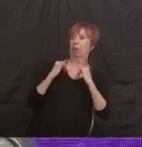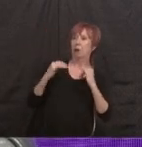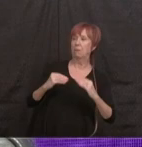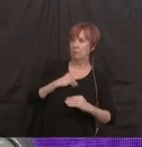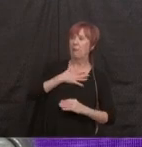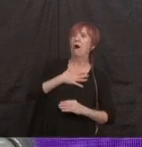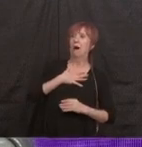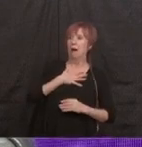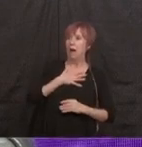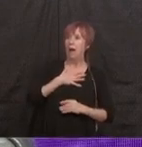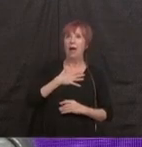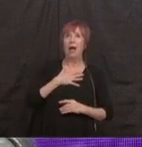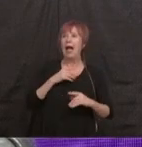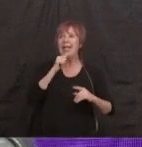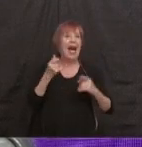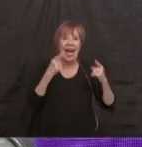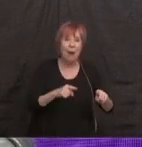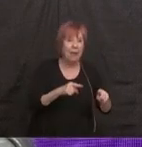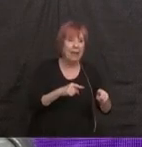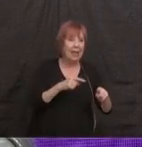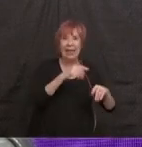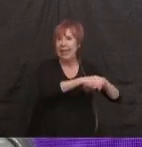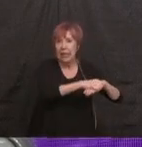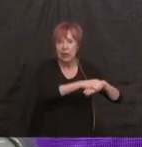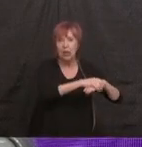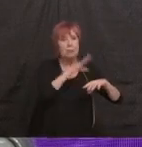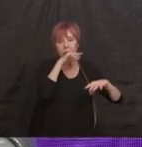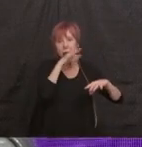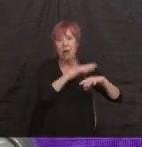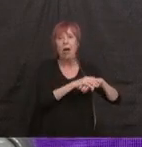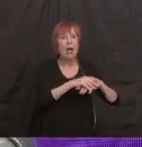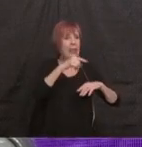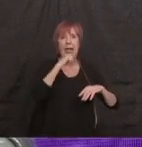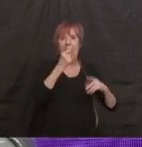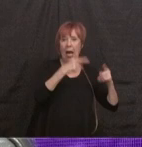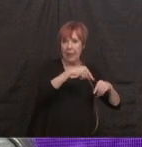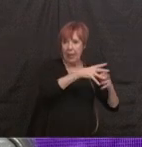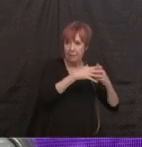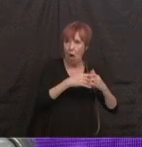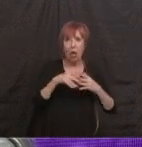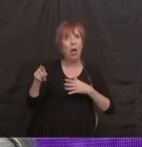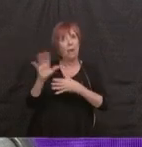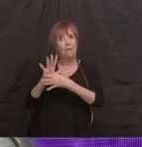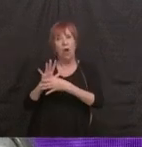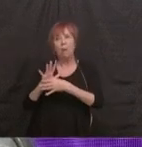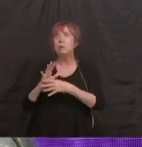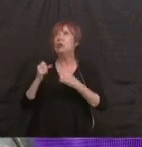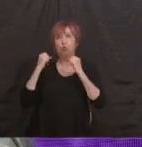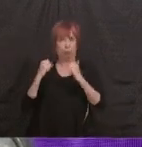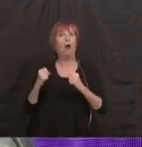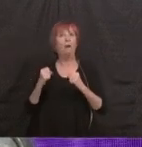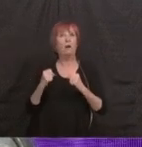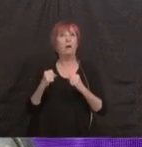moving, and it didn't take place in English or here, or, you know, it was a very powerful film. So I think the more that we have, and like, I